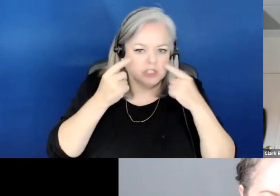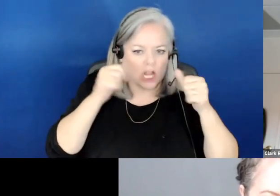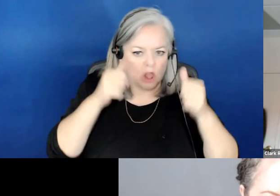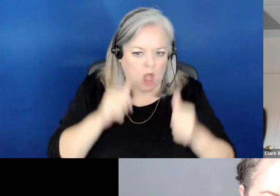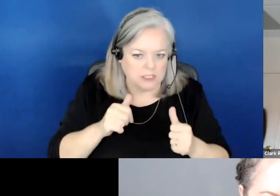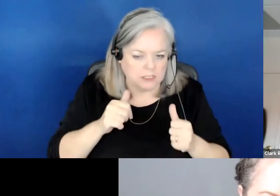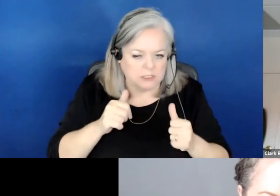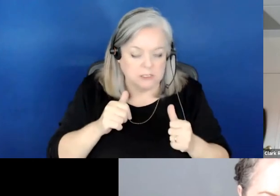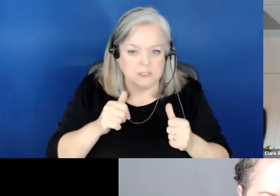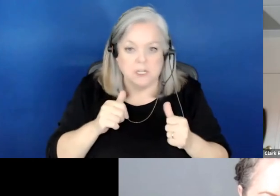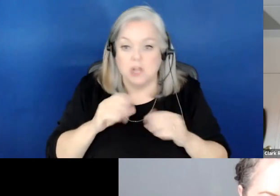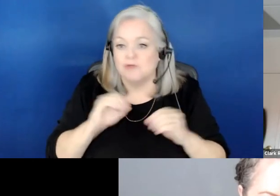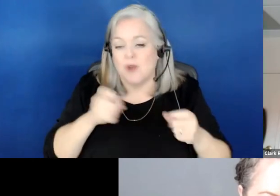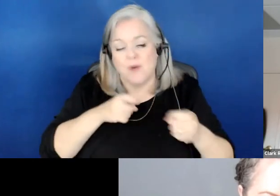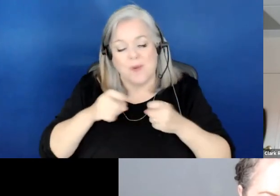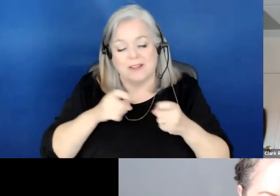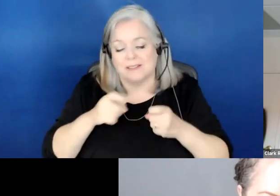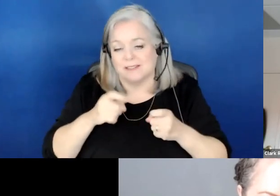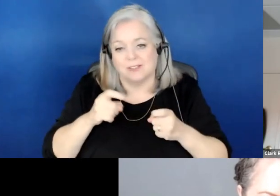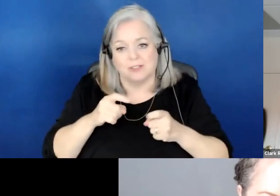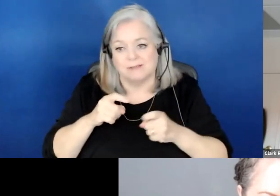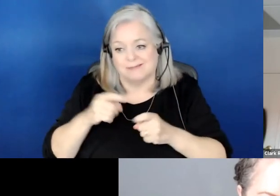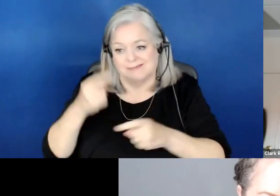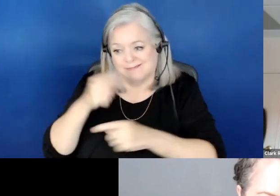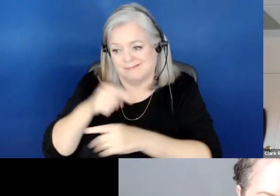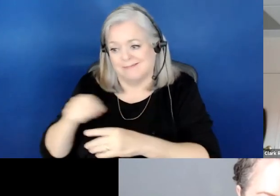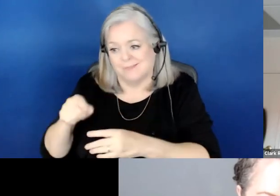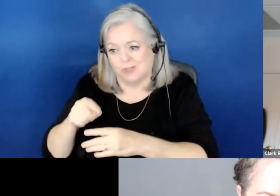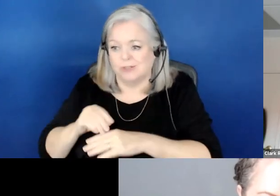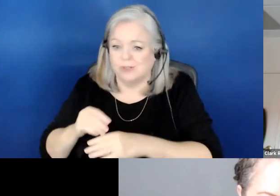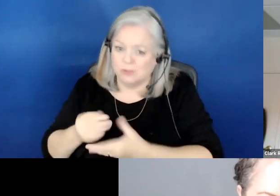there are no regulations to enforce these standards.